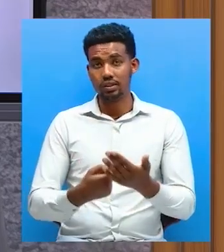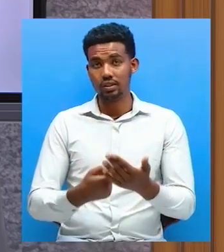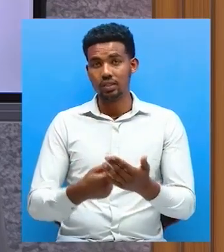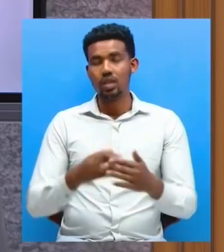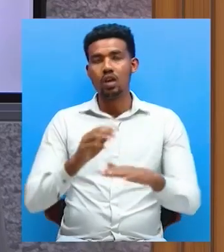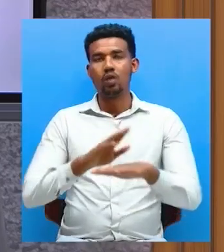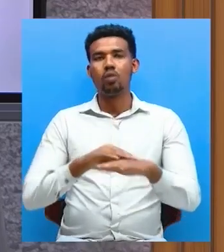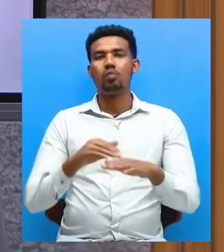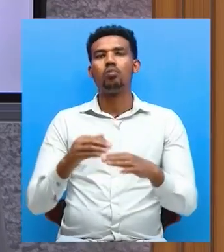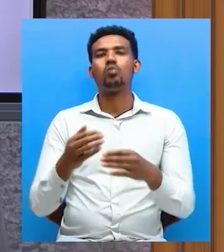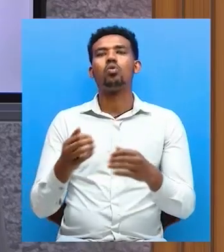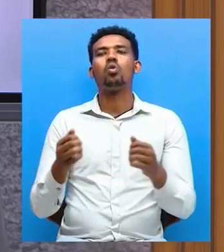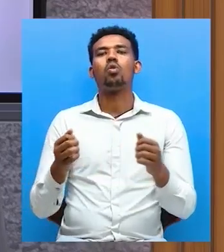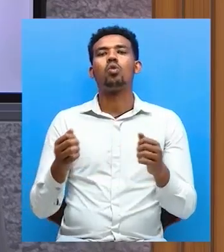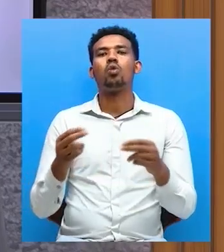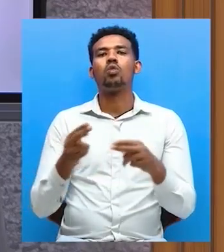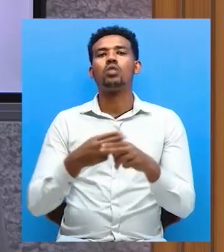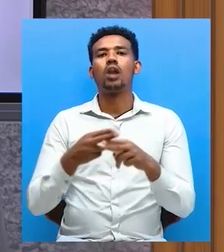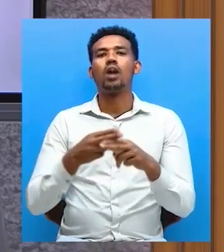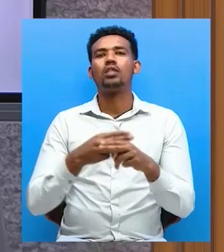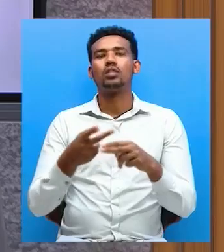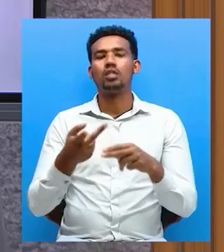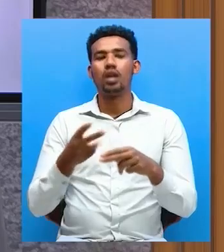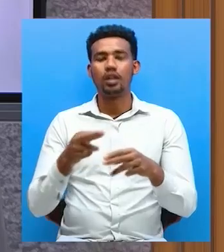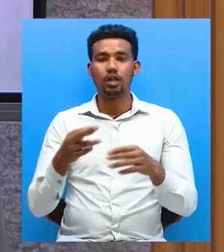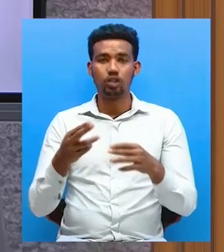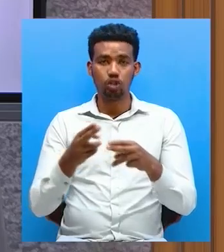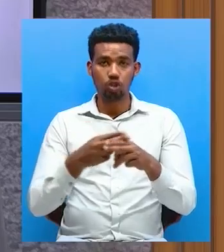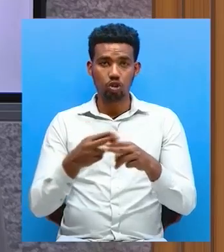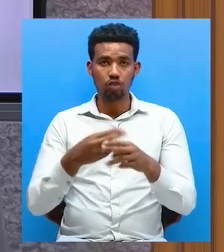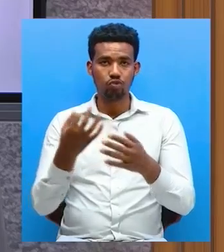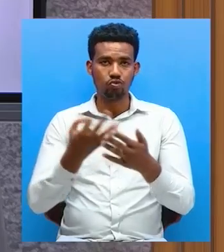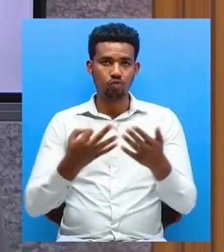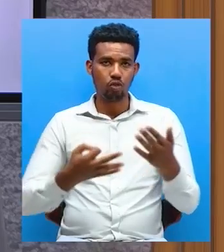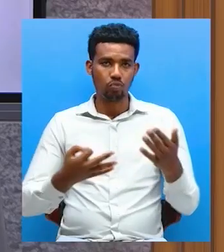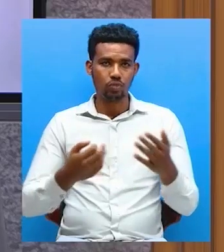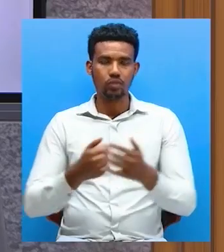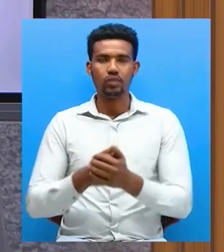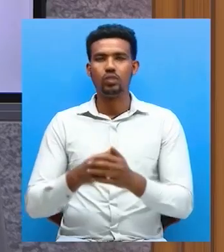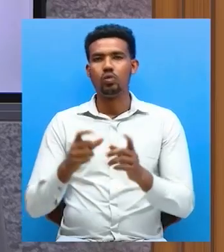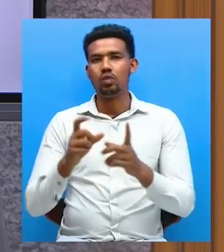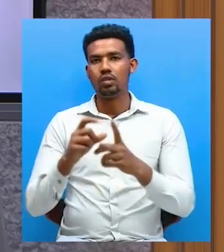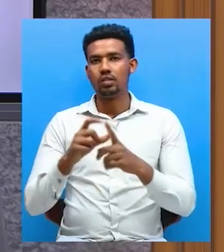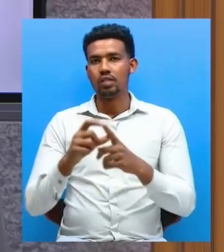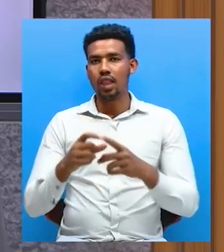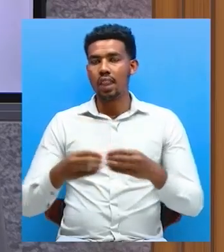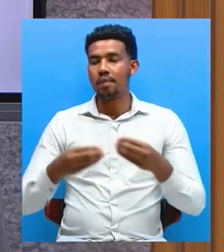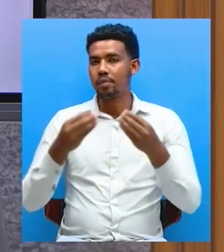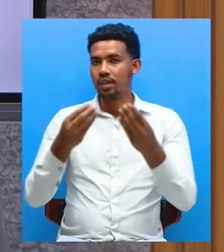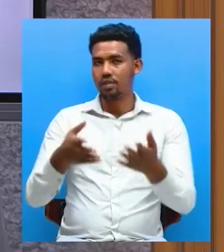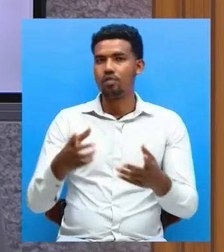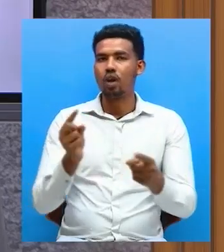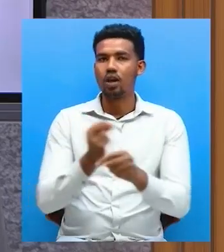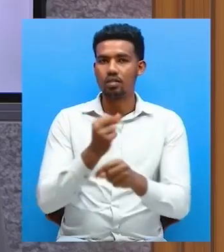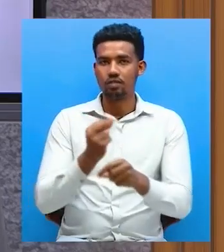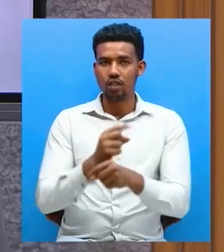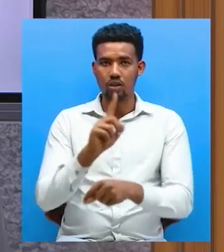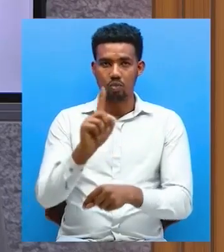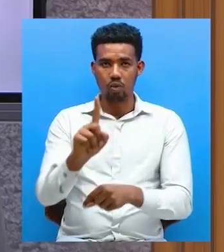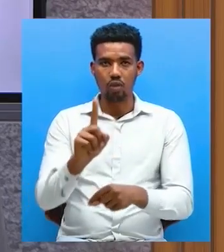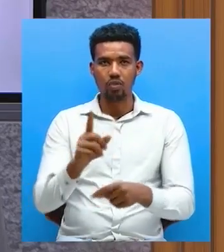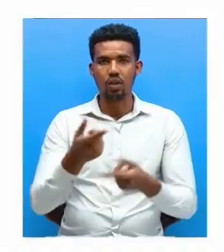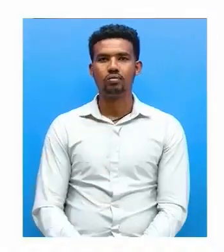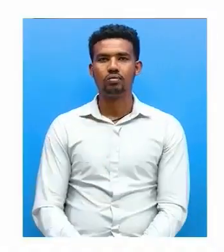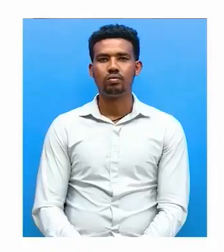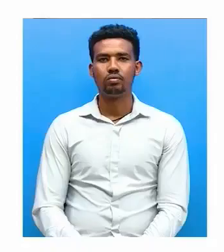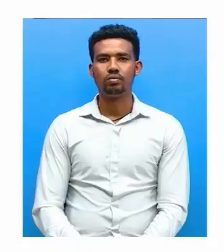called contracted and also shortened forms of words. Let me give you activity 1 and let us practice